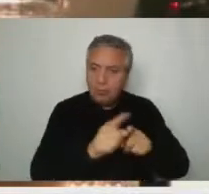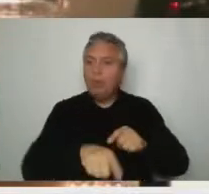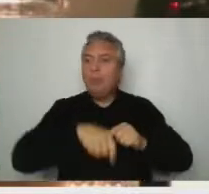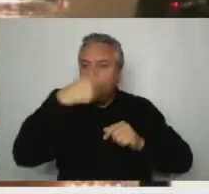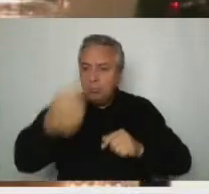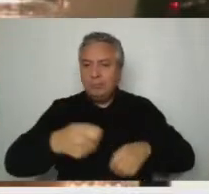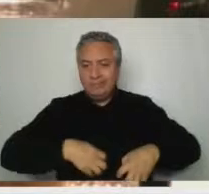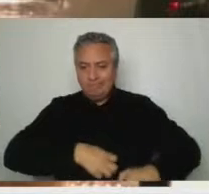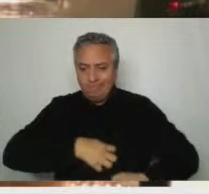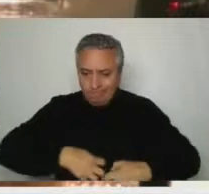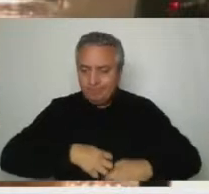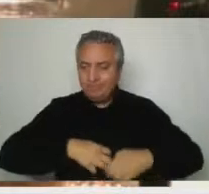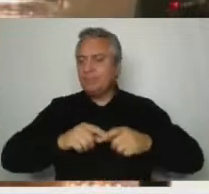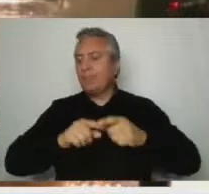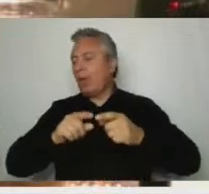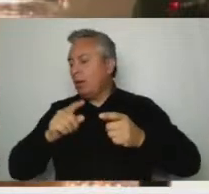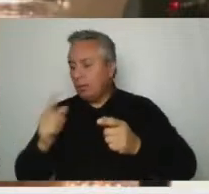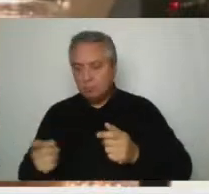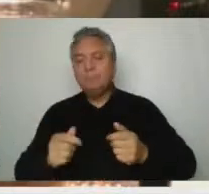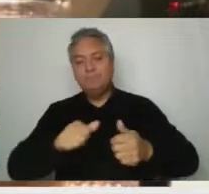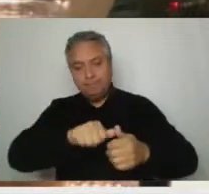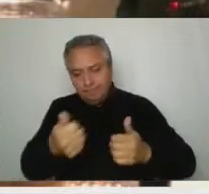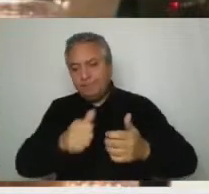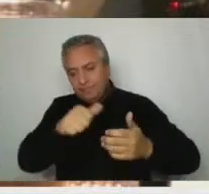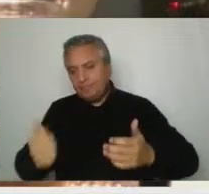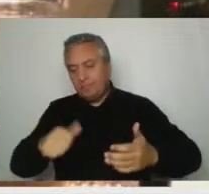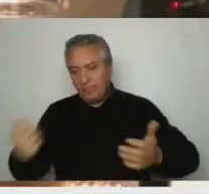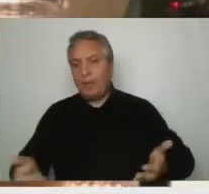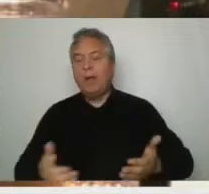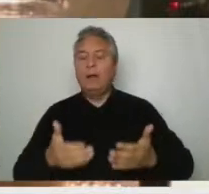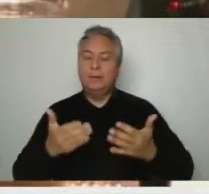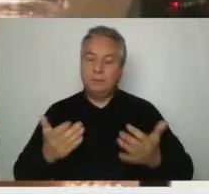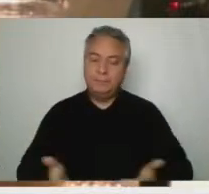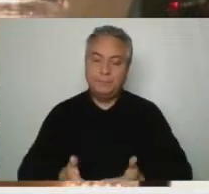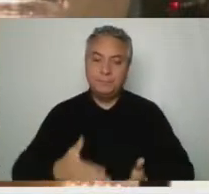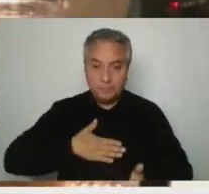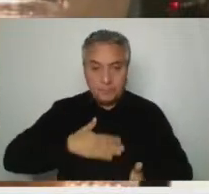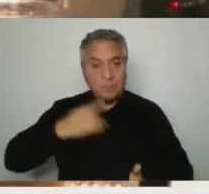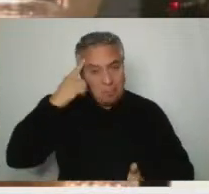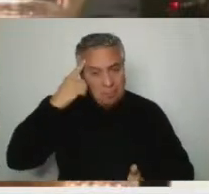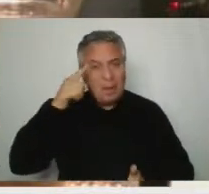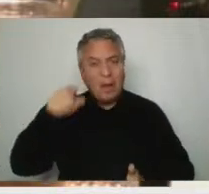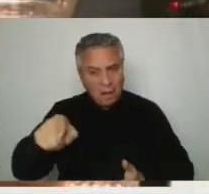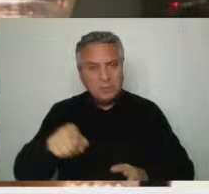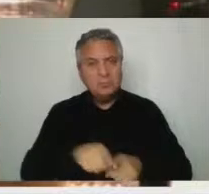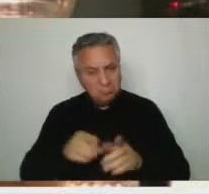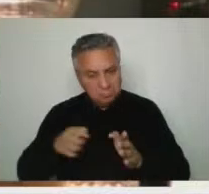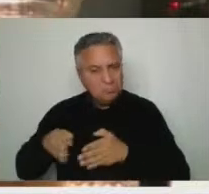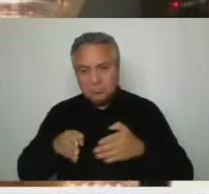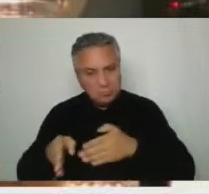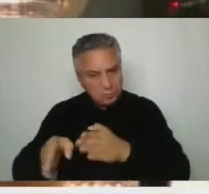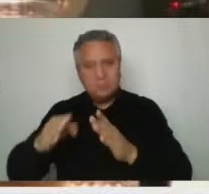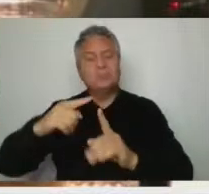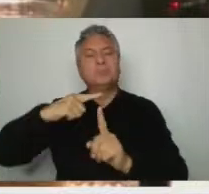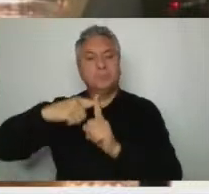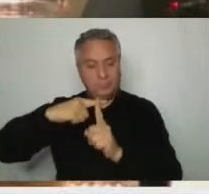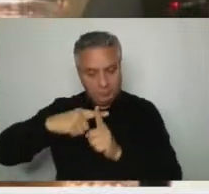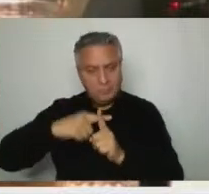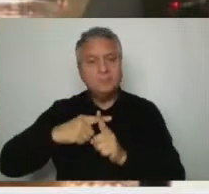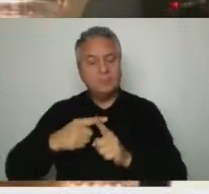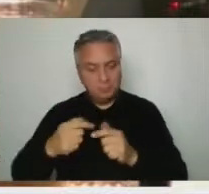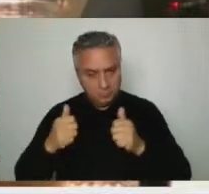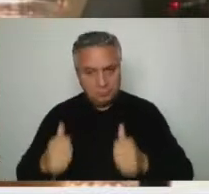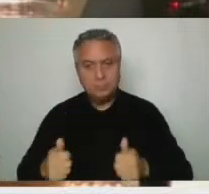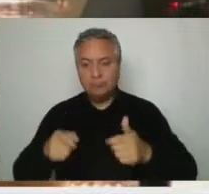then he had to go back for the other pathology next day. We do believe that this is a good alternative